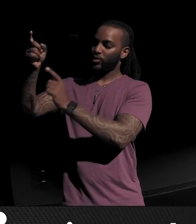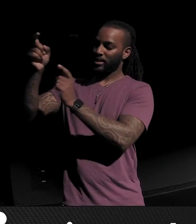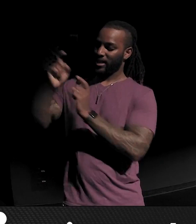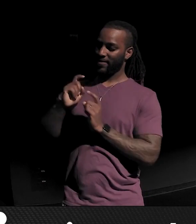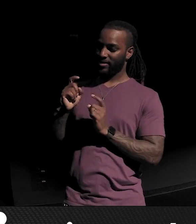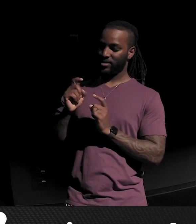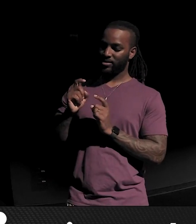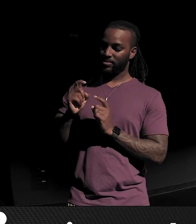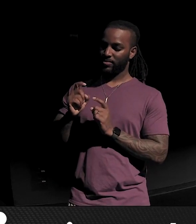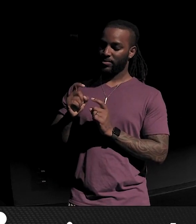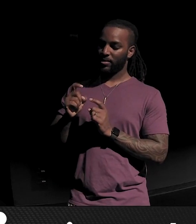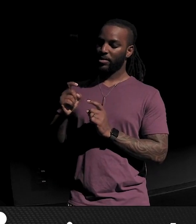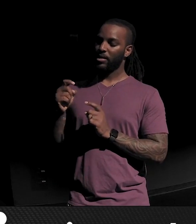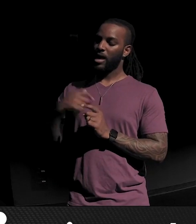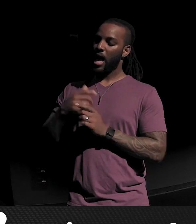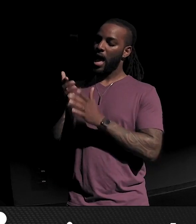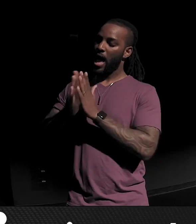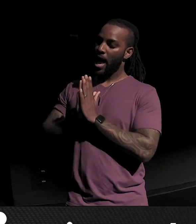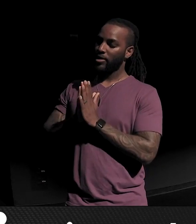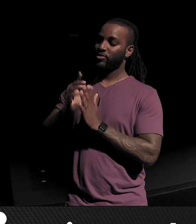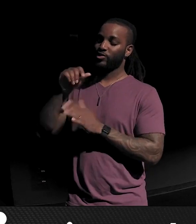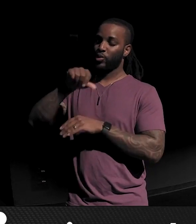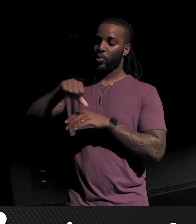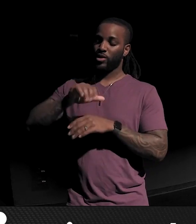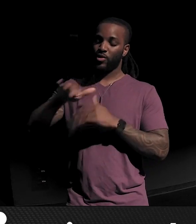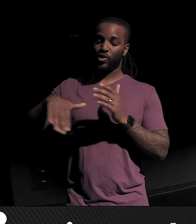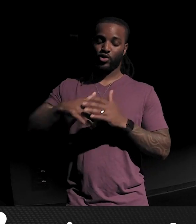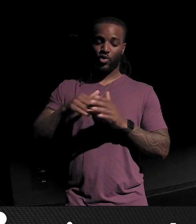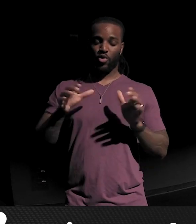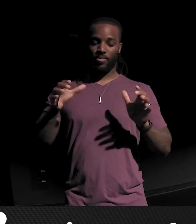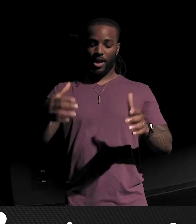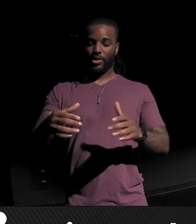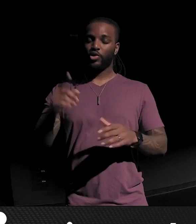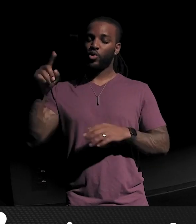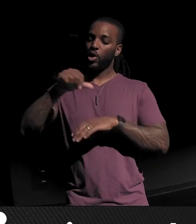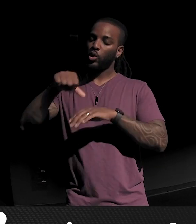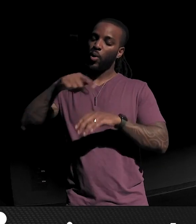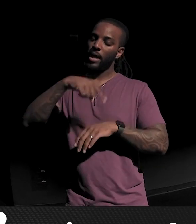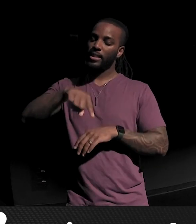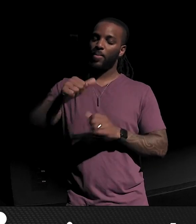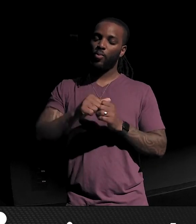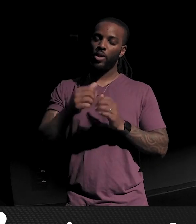you that I ask you release an anointing on this whole body. You anoint them with oil.